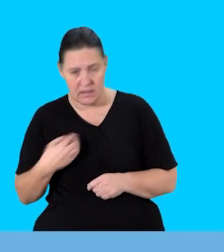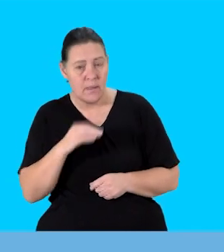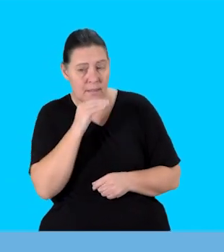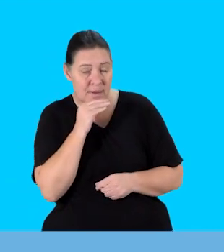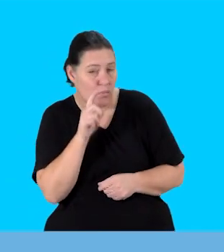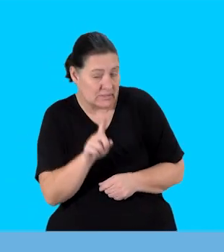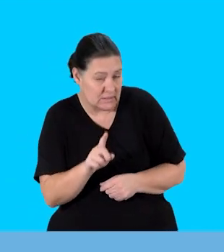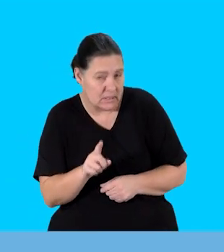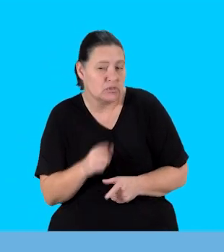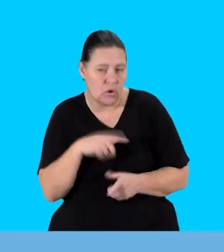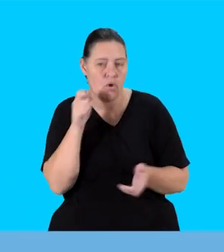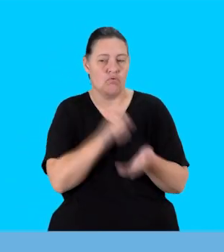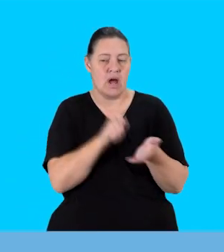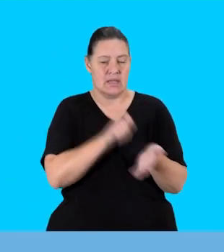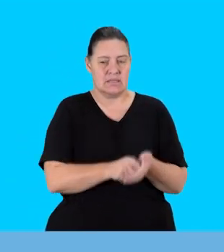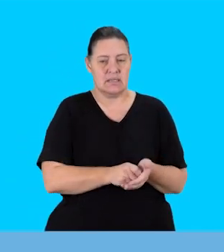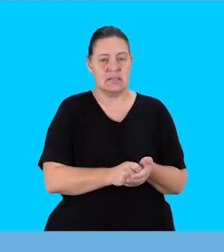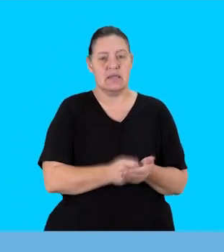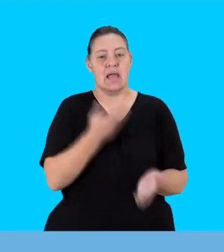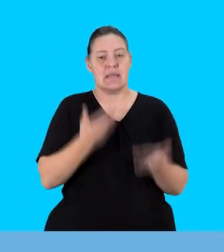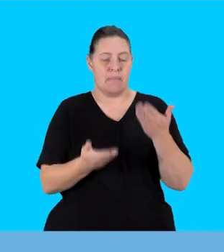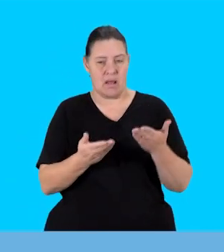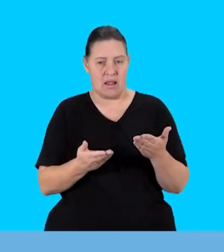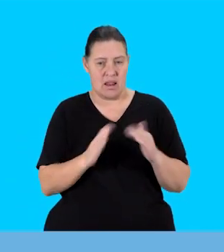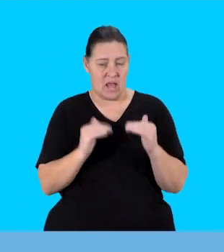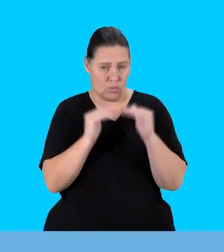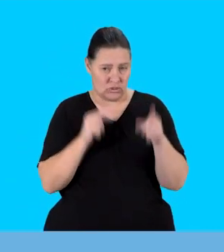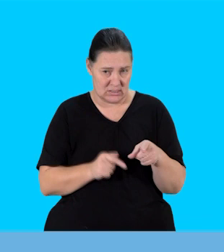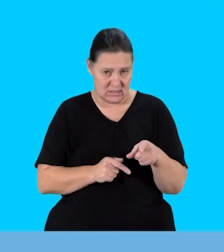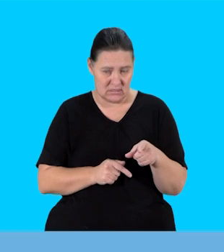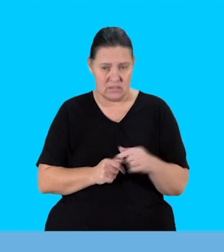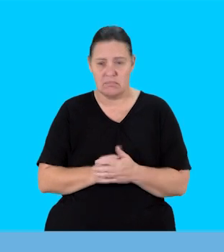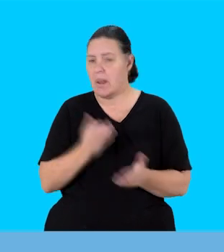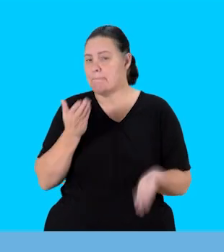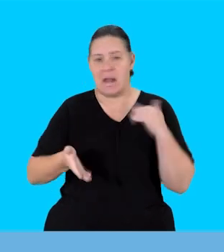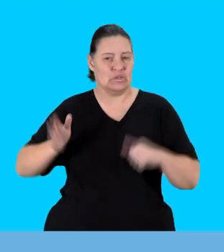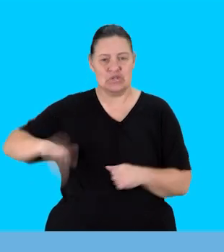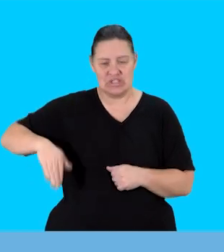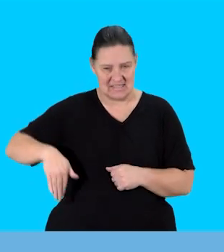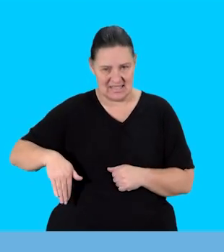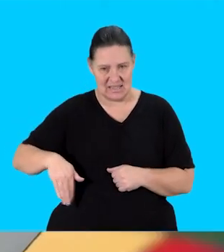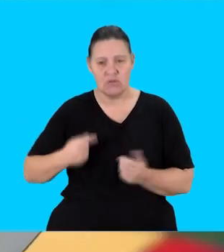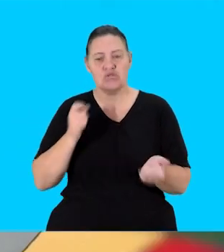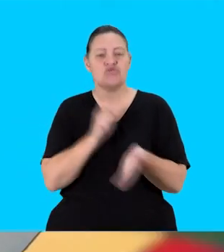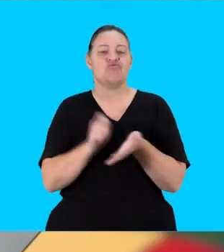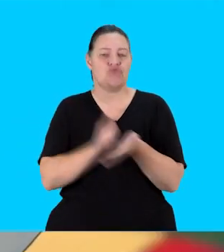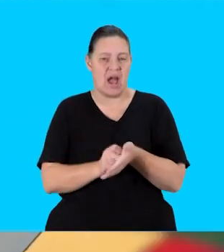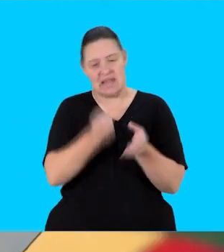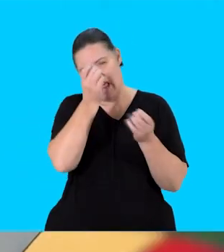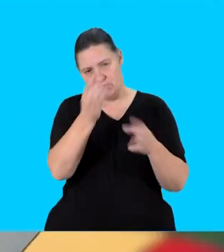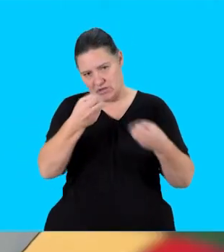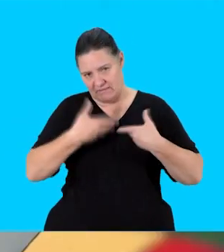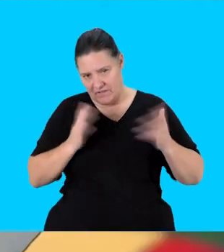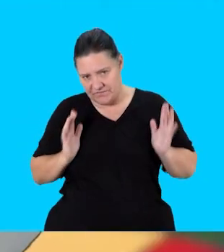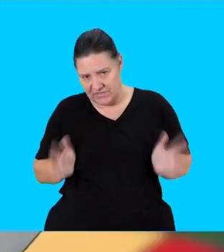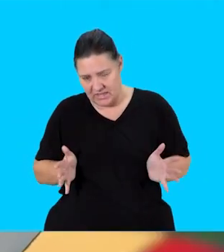by that? So we have written out our chemical equation, It's not balanced yet. We were just writing out the